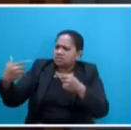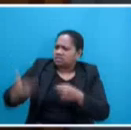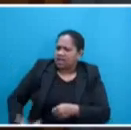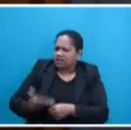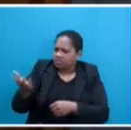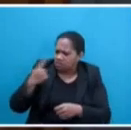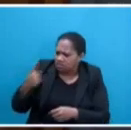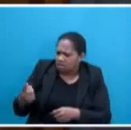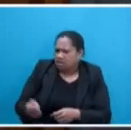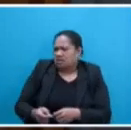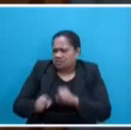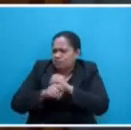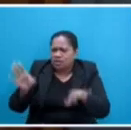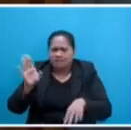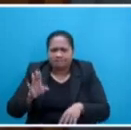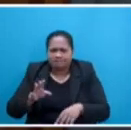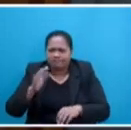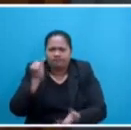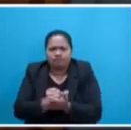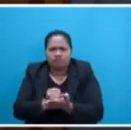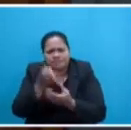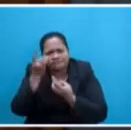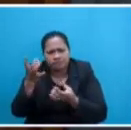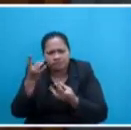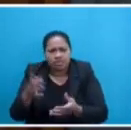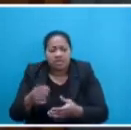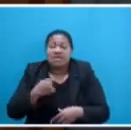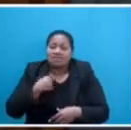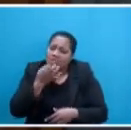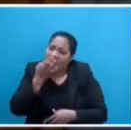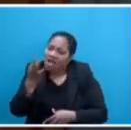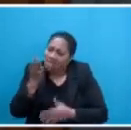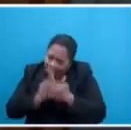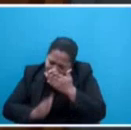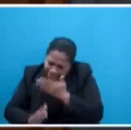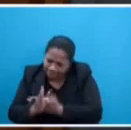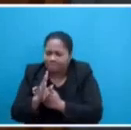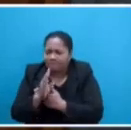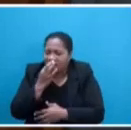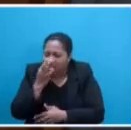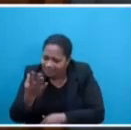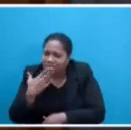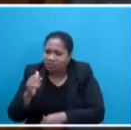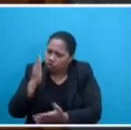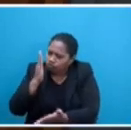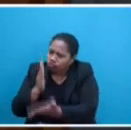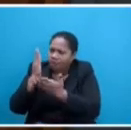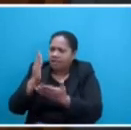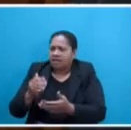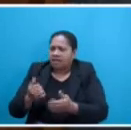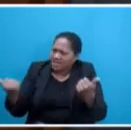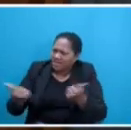spreading misinformation and hate against us. I would like to humbly request you to please stop. We have had enough of old style